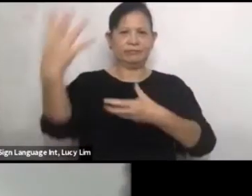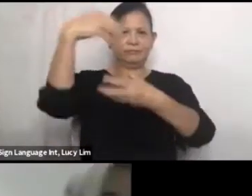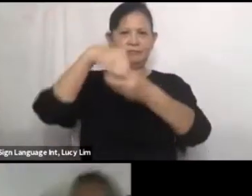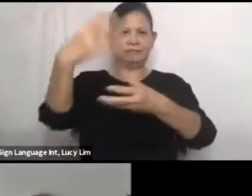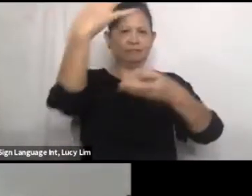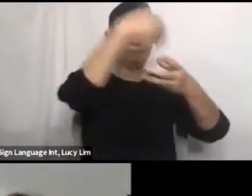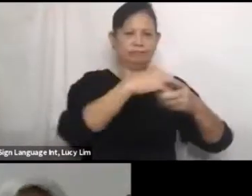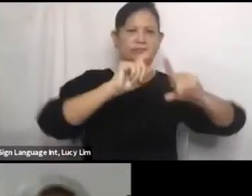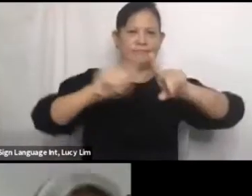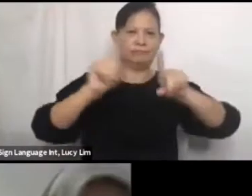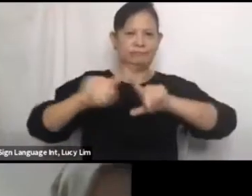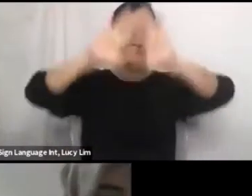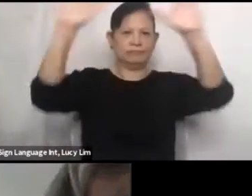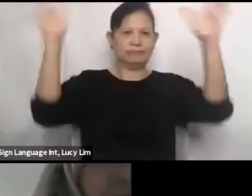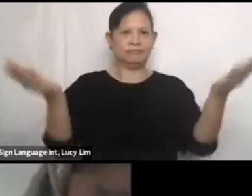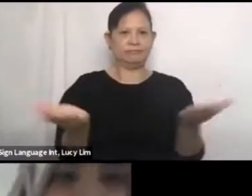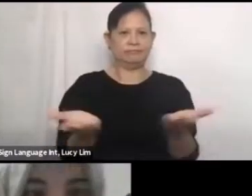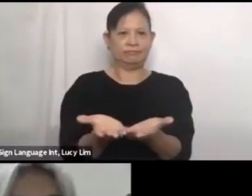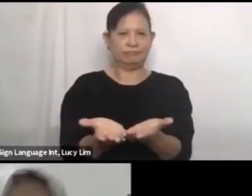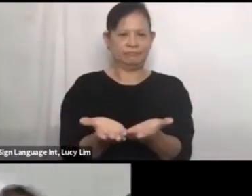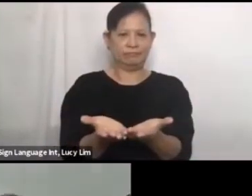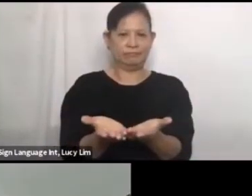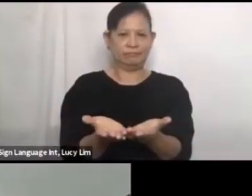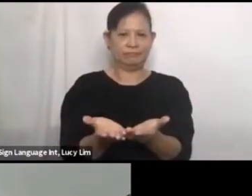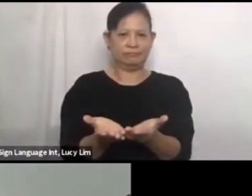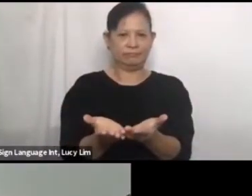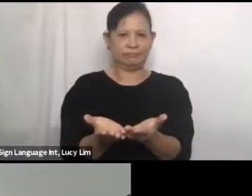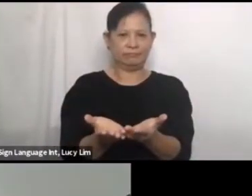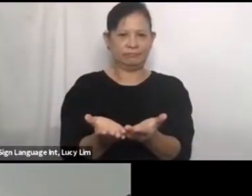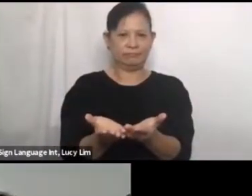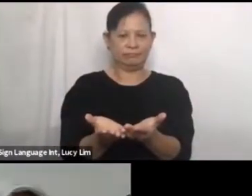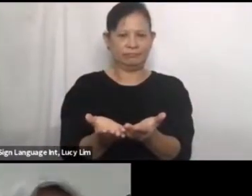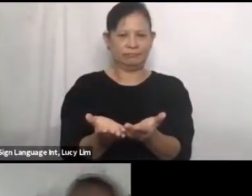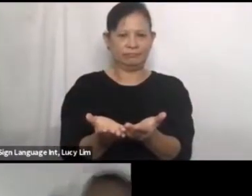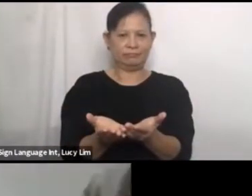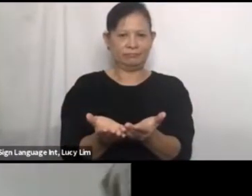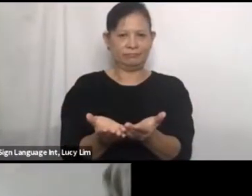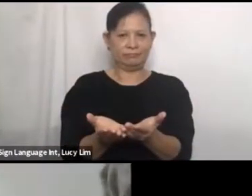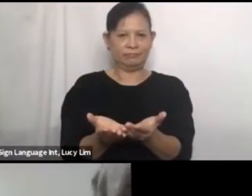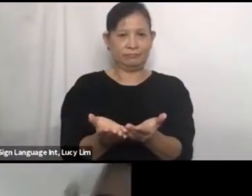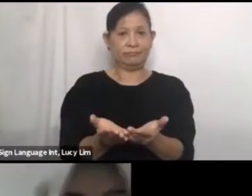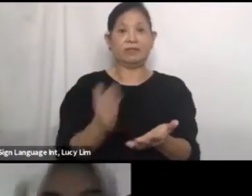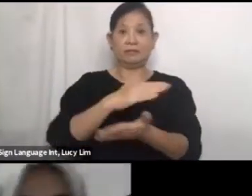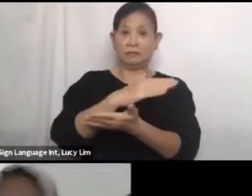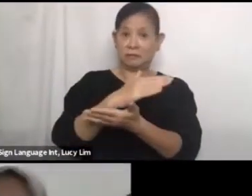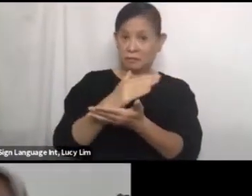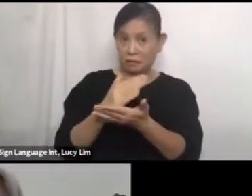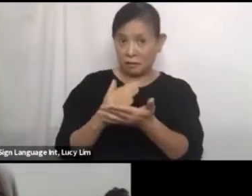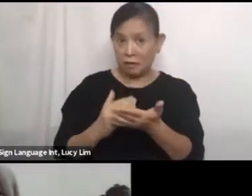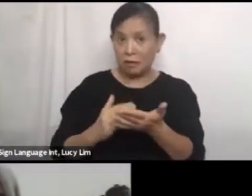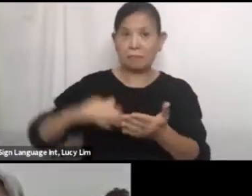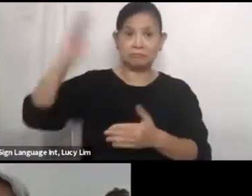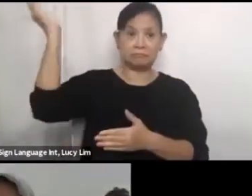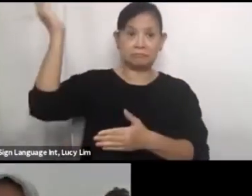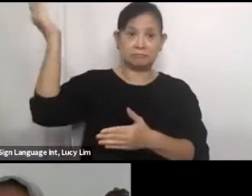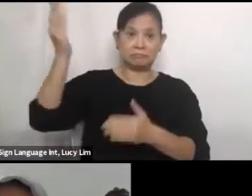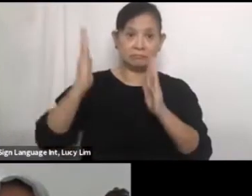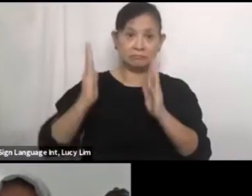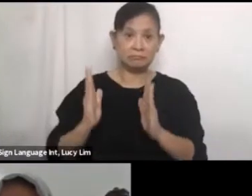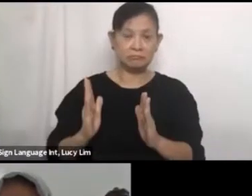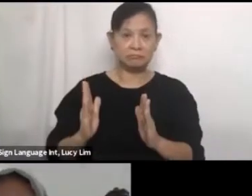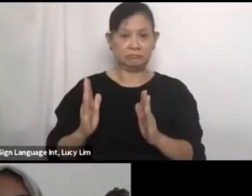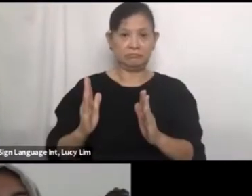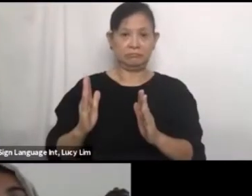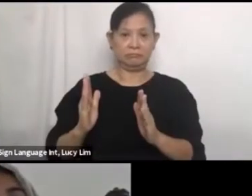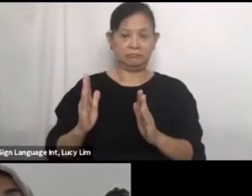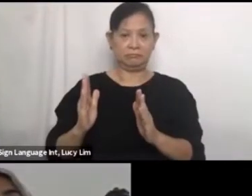of the world. And some of them, in fact, one of our speakers has joined from en route from one city to